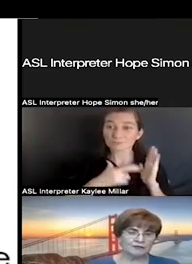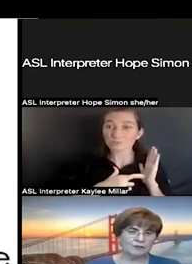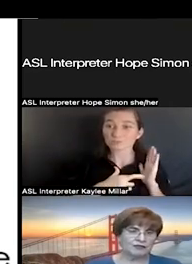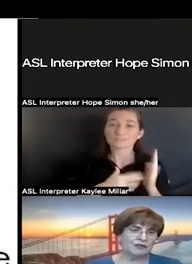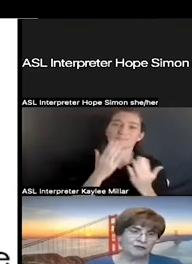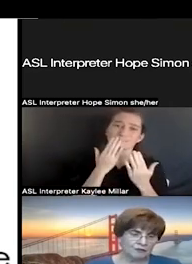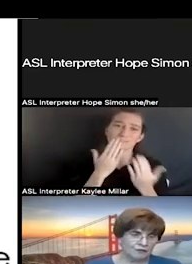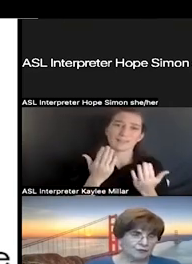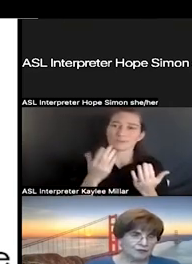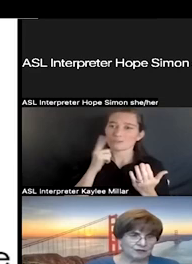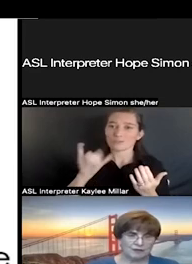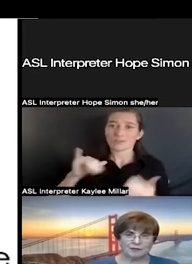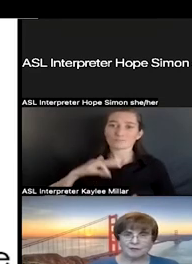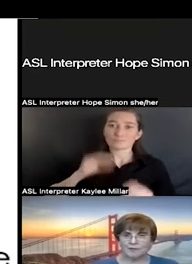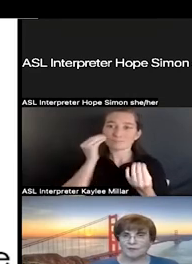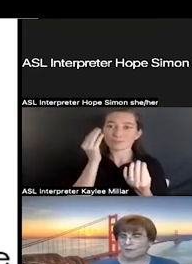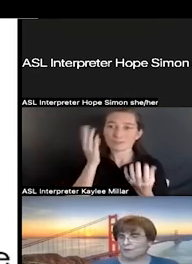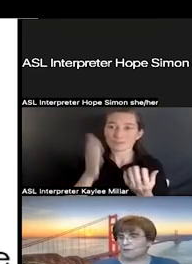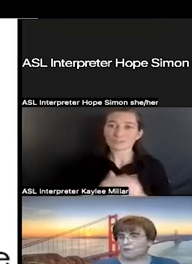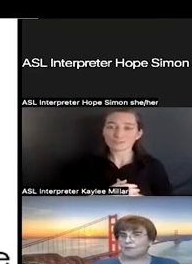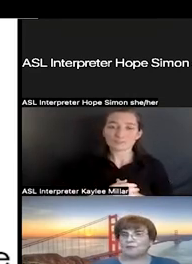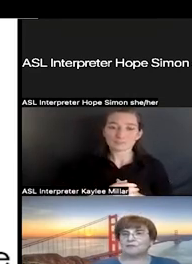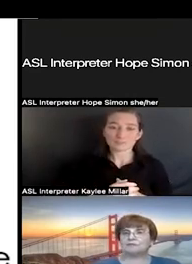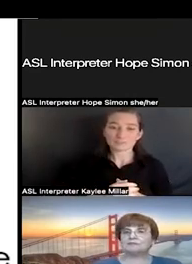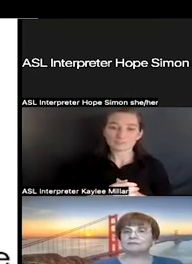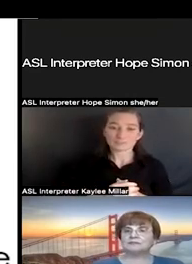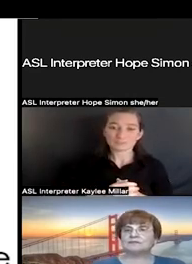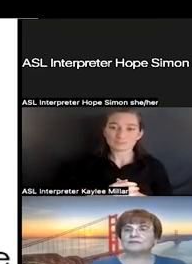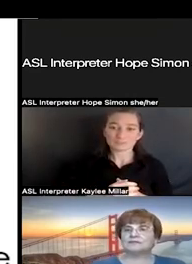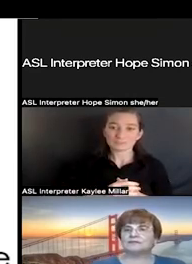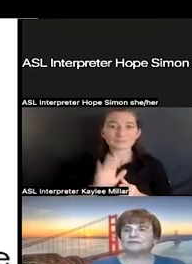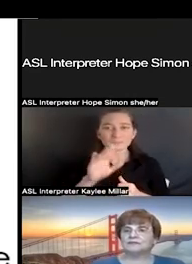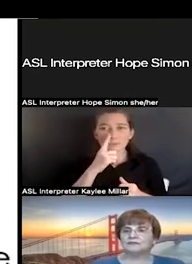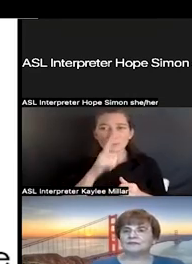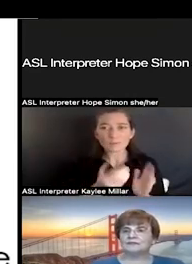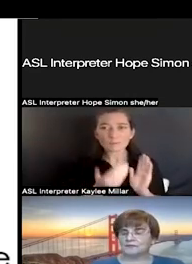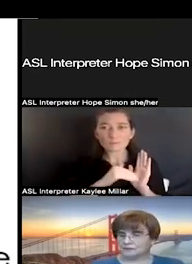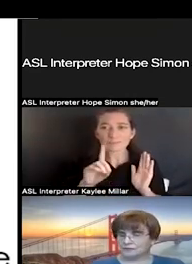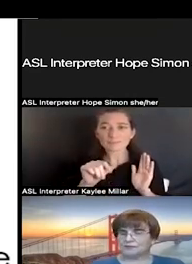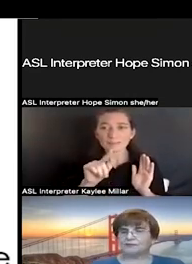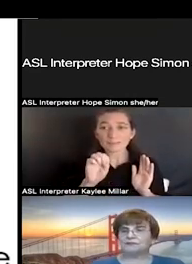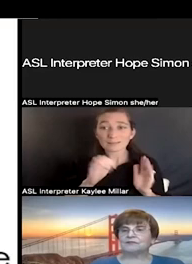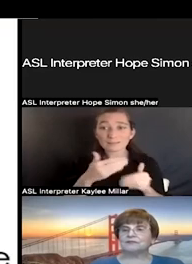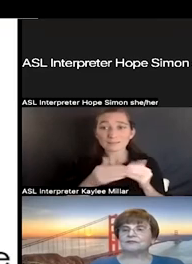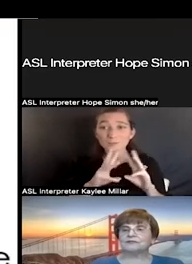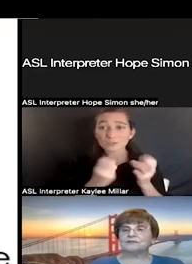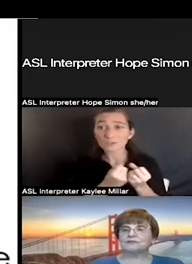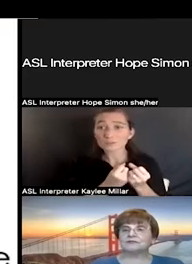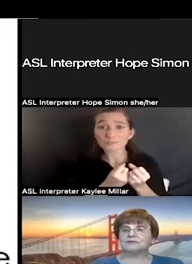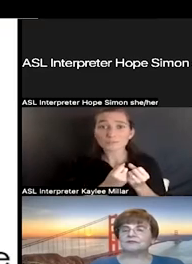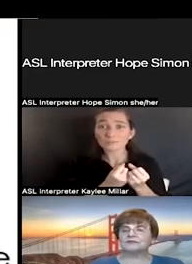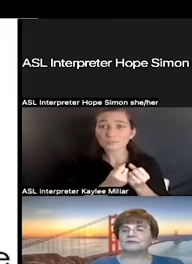kind of information and for everyone who participated. Can you please repeat that date for the next workshop? It's going to be